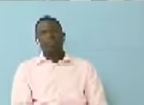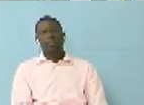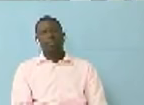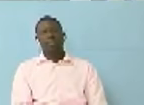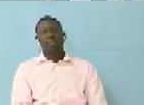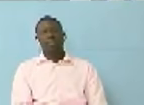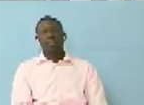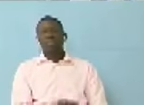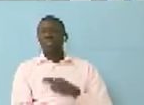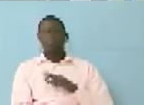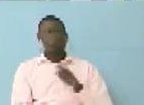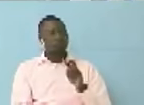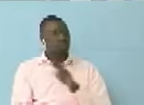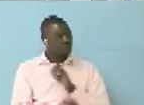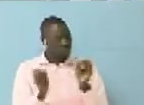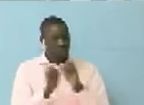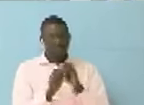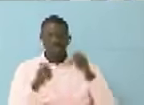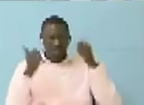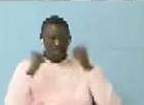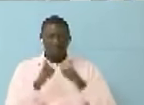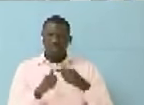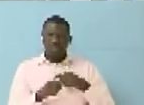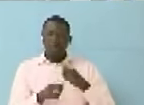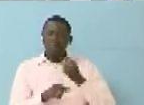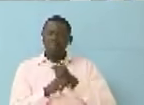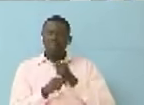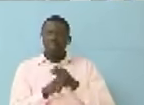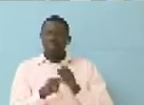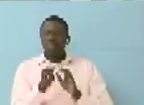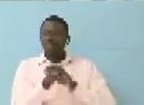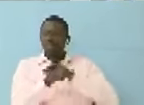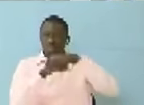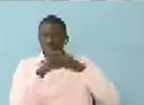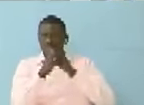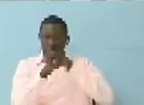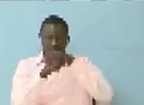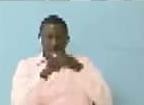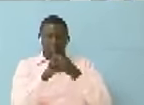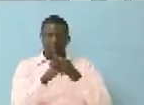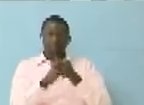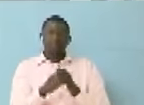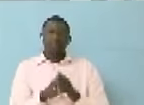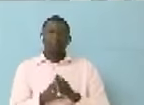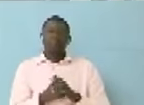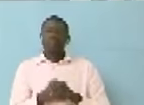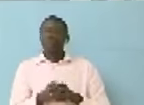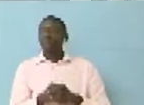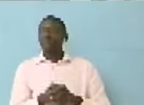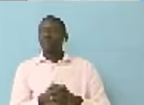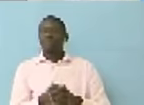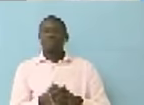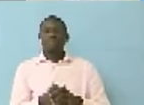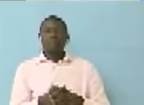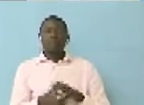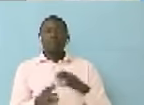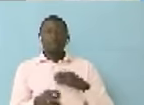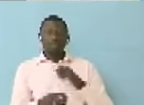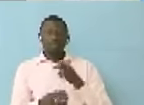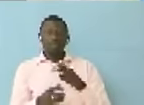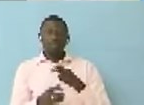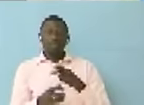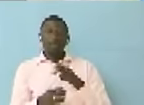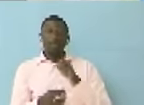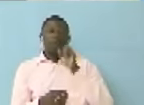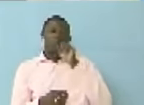me to cover. Kuman kamensa akende mtesi kuulu mabu. Thank you very much. Ulumbara. And it would therefore be